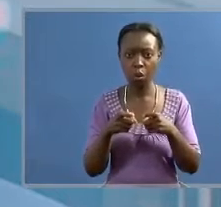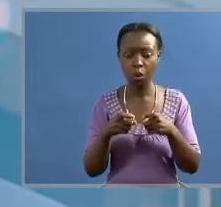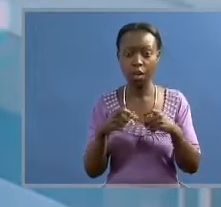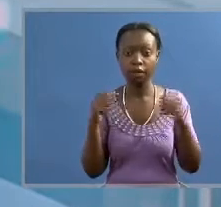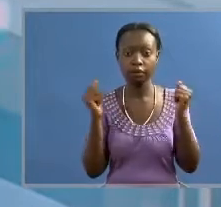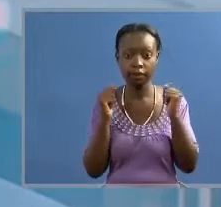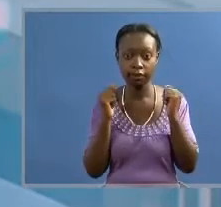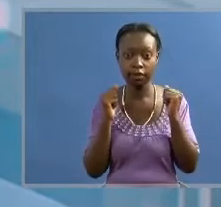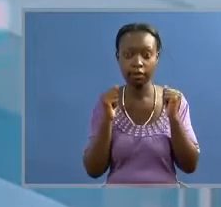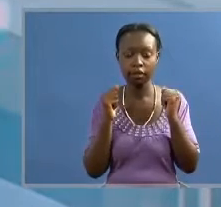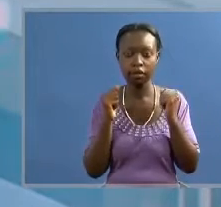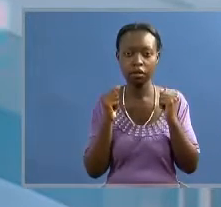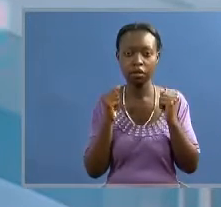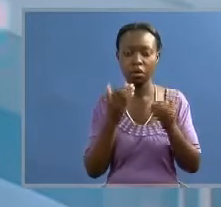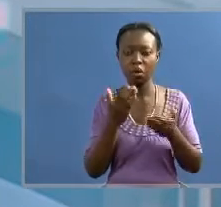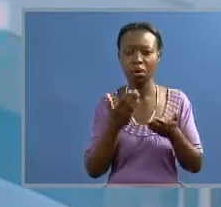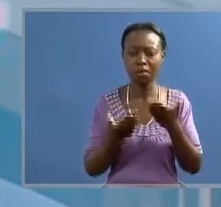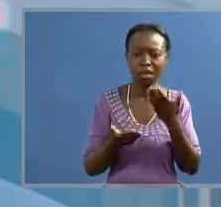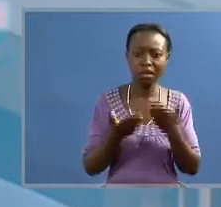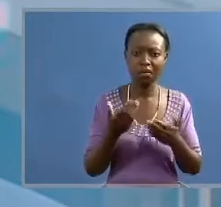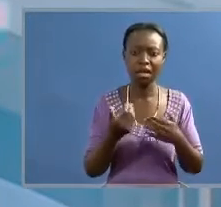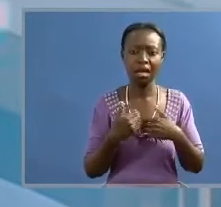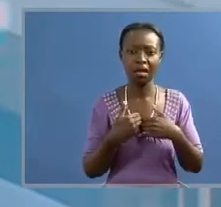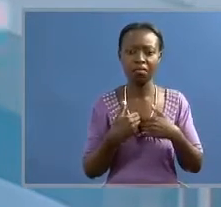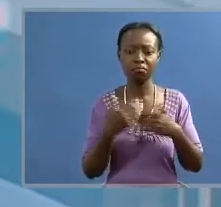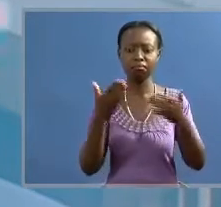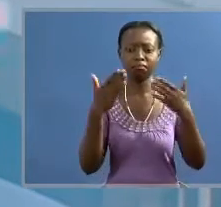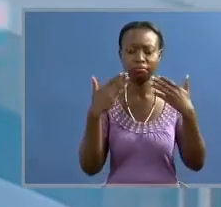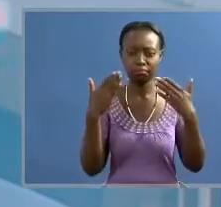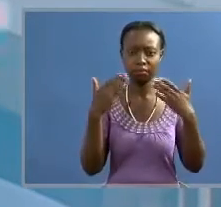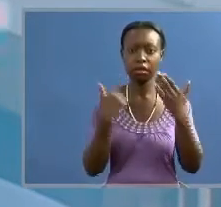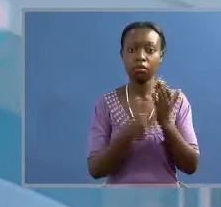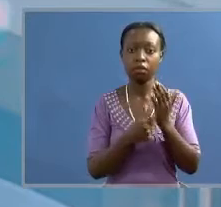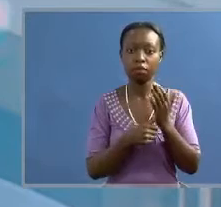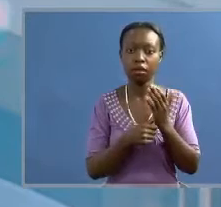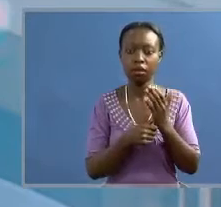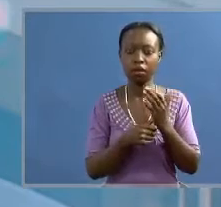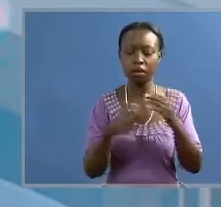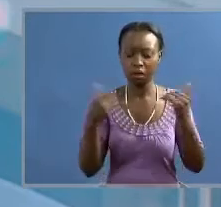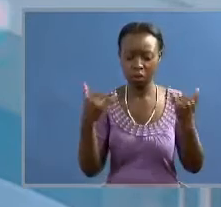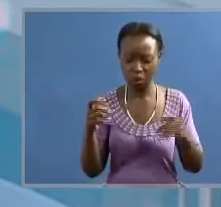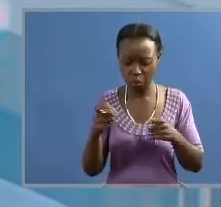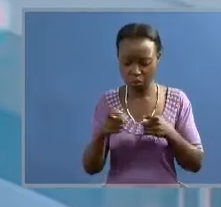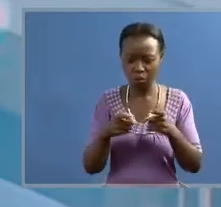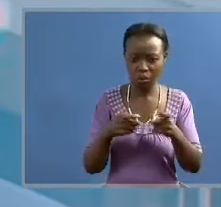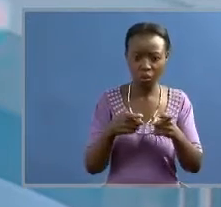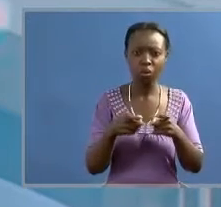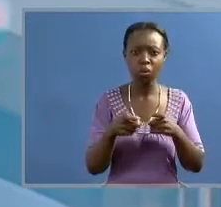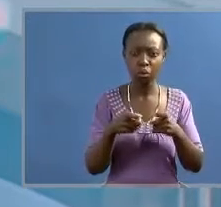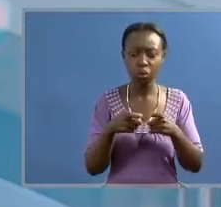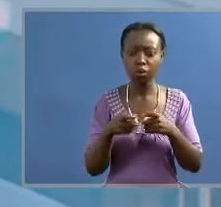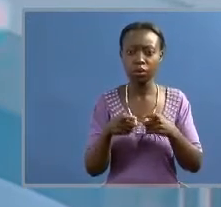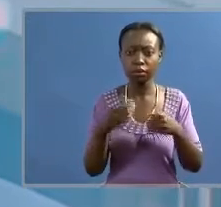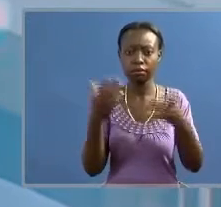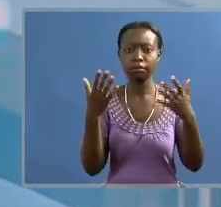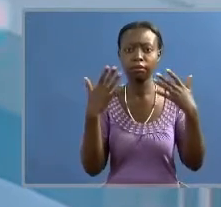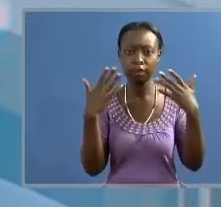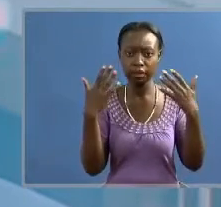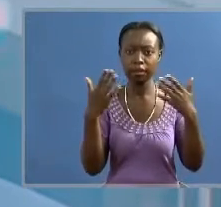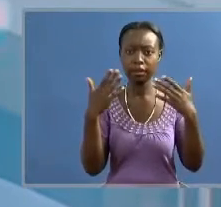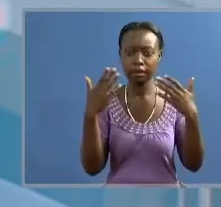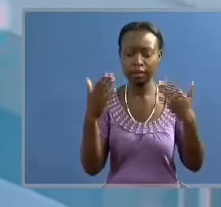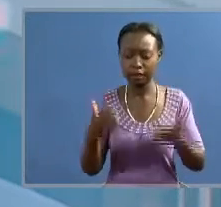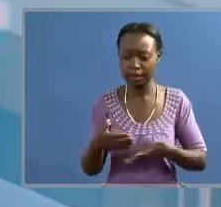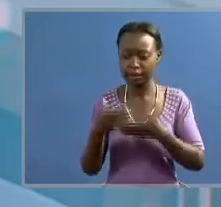obstructed breathing system. Right. So you are managing the obstruction. You are giving support treatment for the